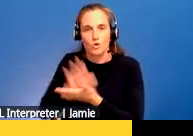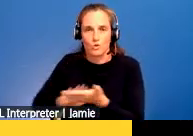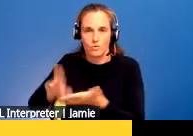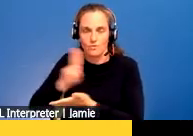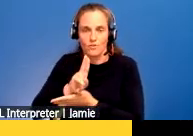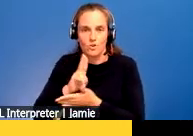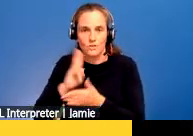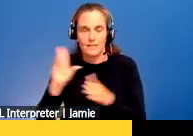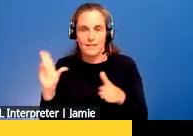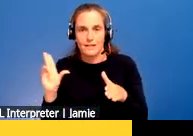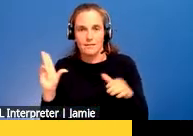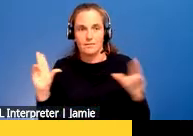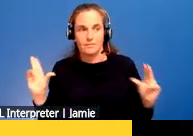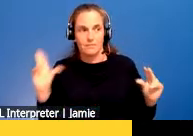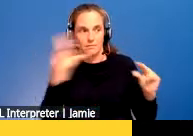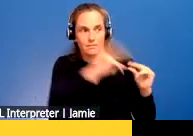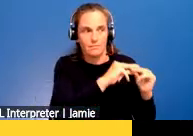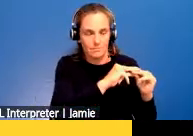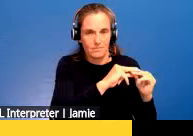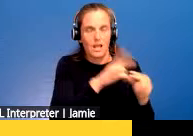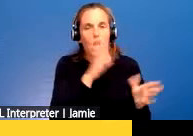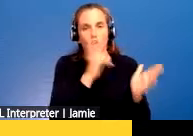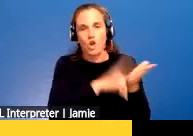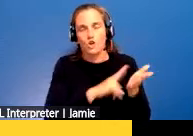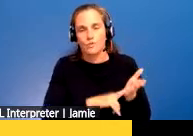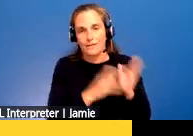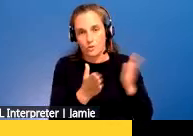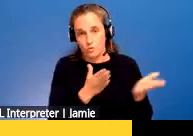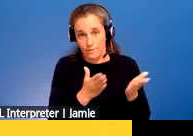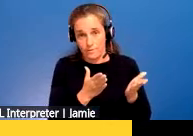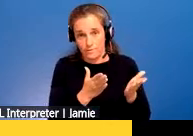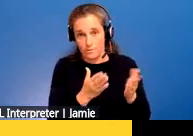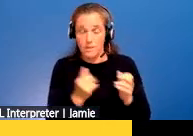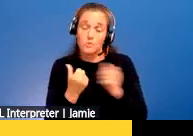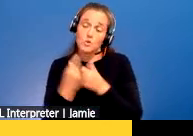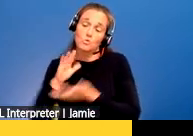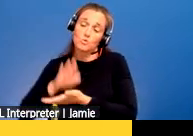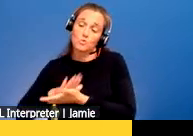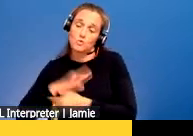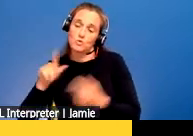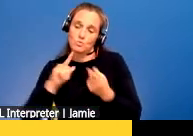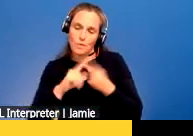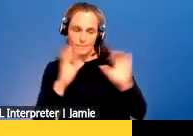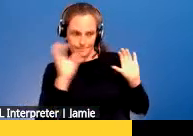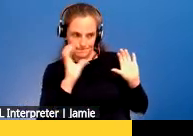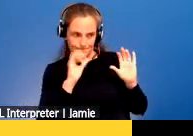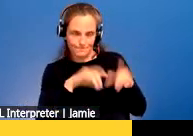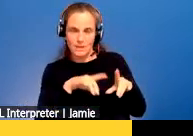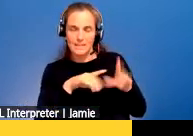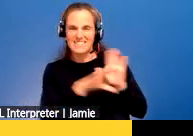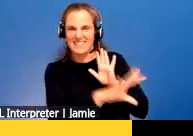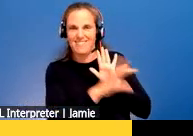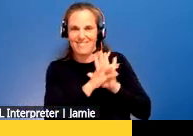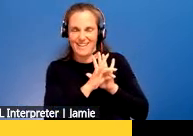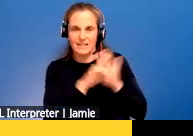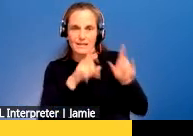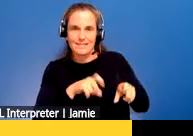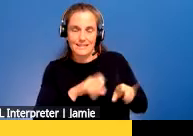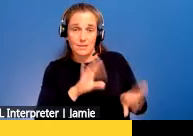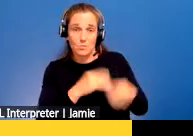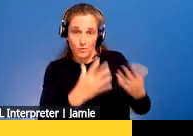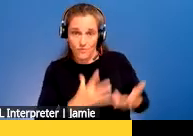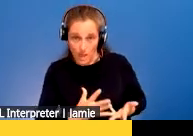services. So schools, when they are selecting a testing provider, should be selecting a testing provider that